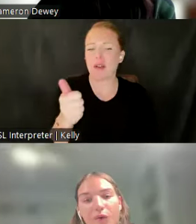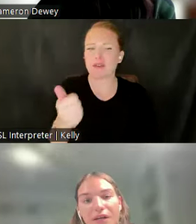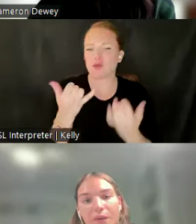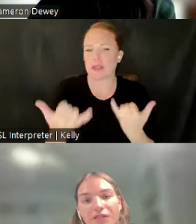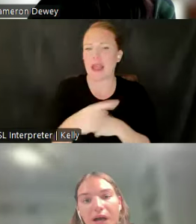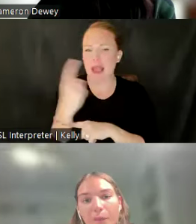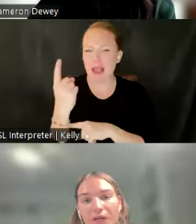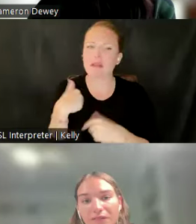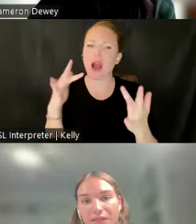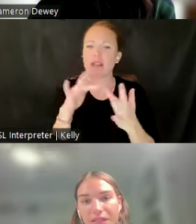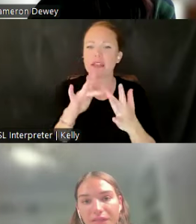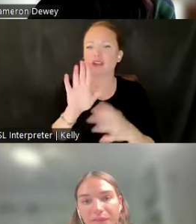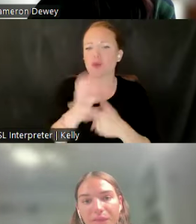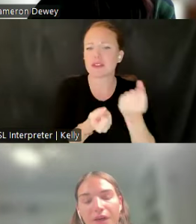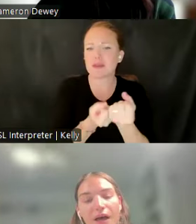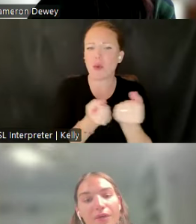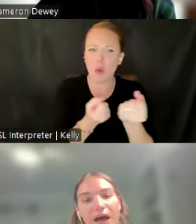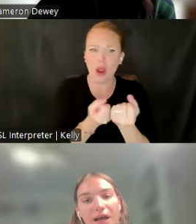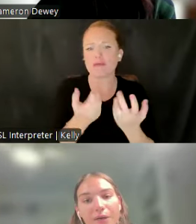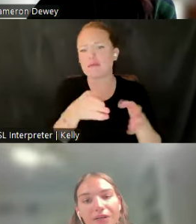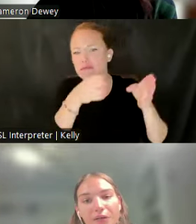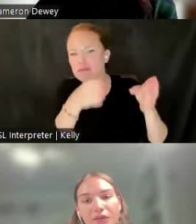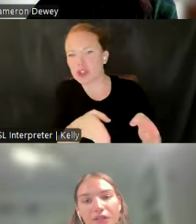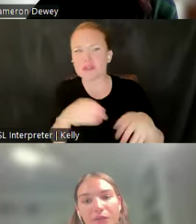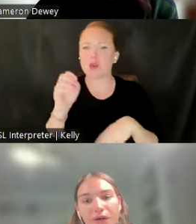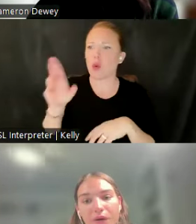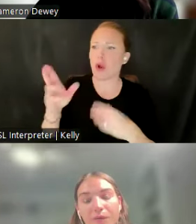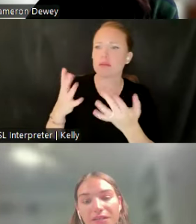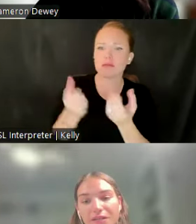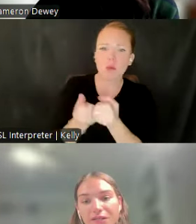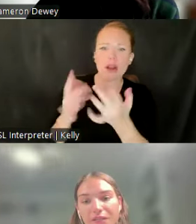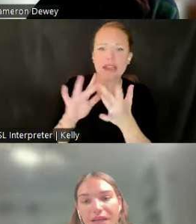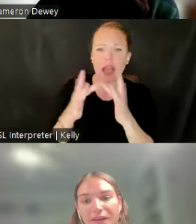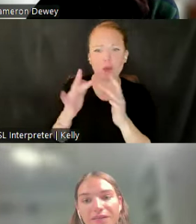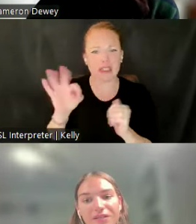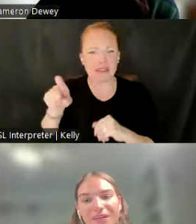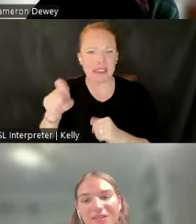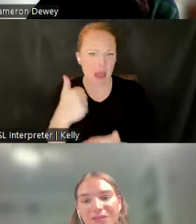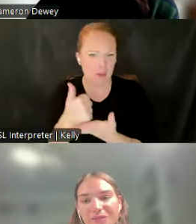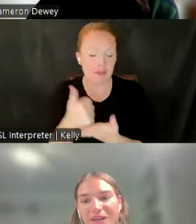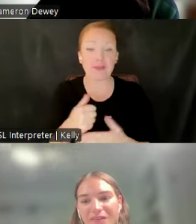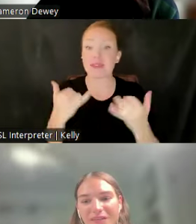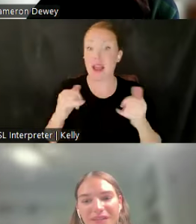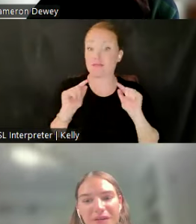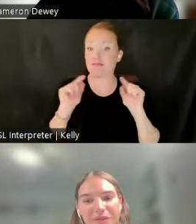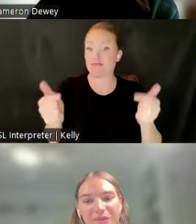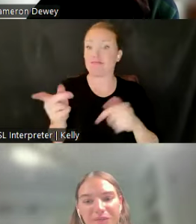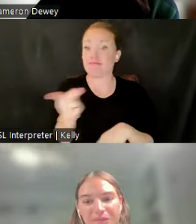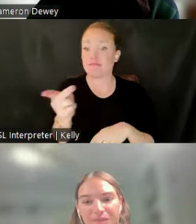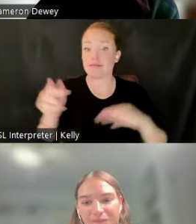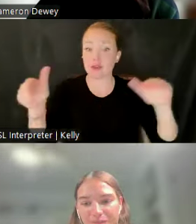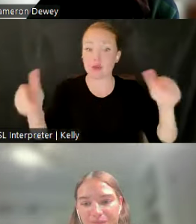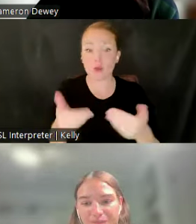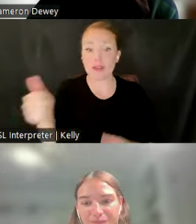out to your support networks for help if needed. And with that, I will turn it over to our presenters for today so they can introduce themselves. Thank you.